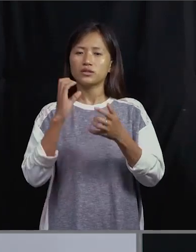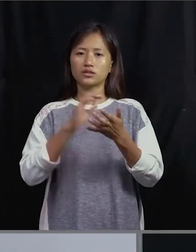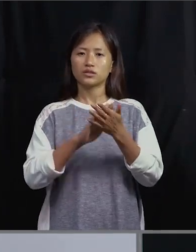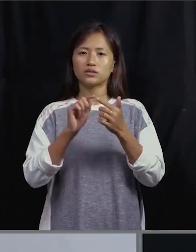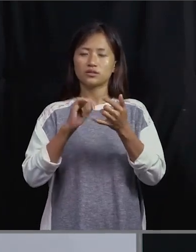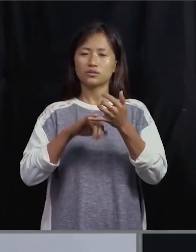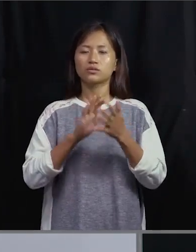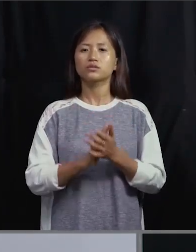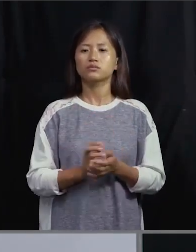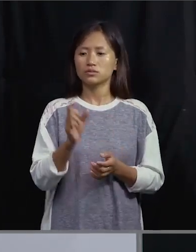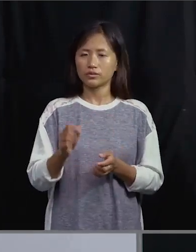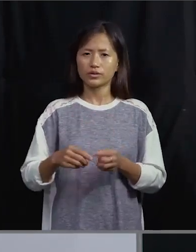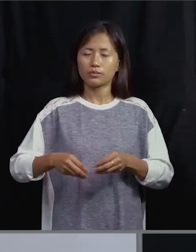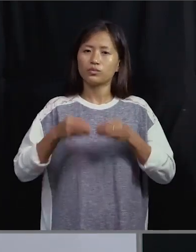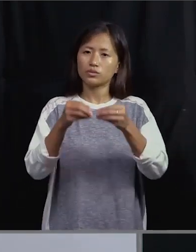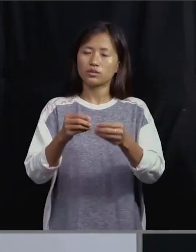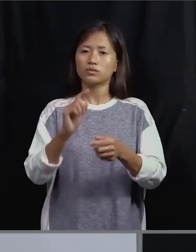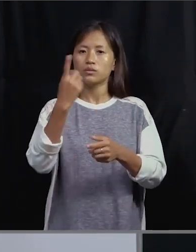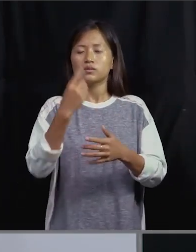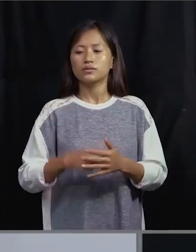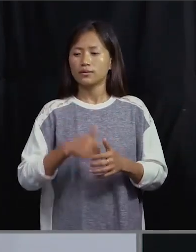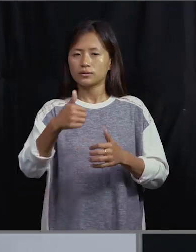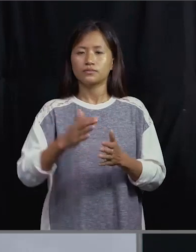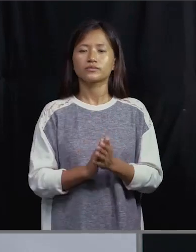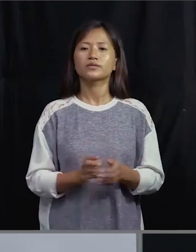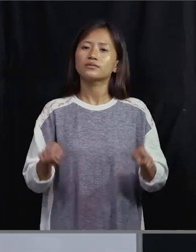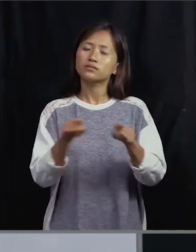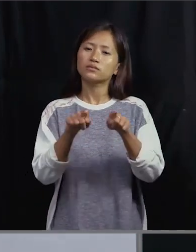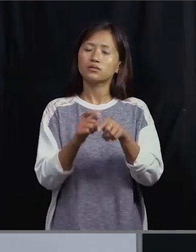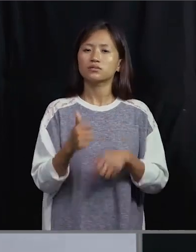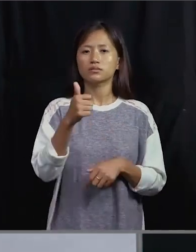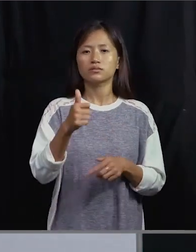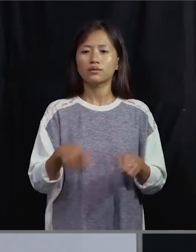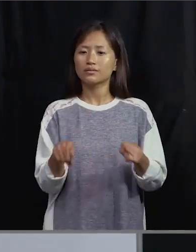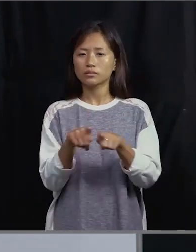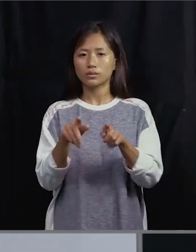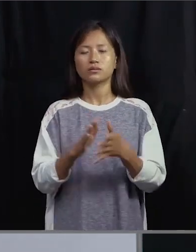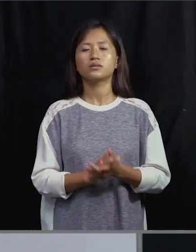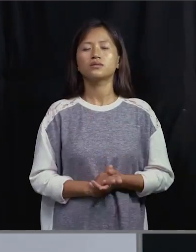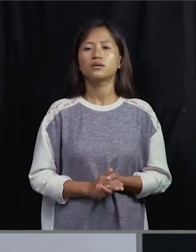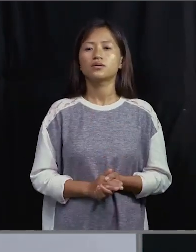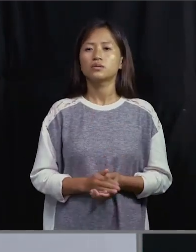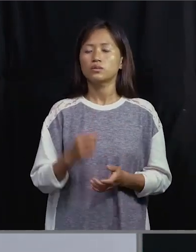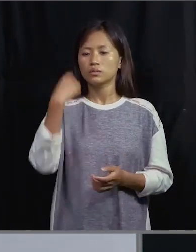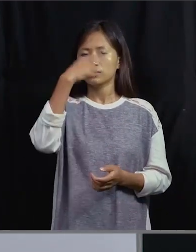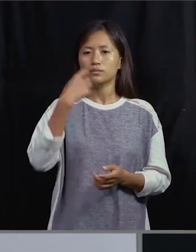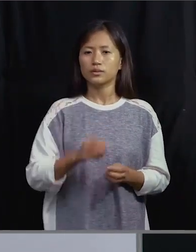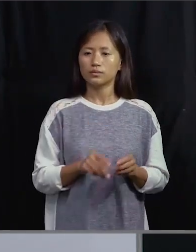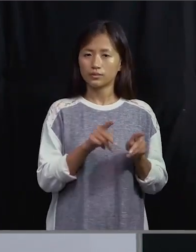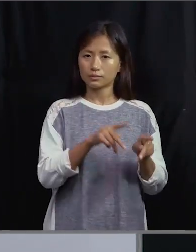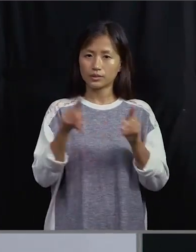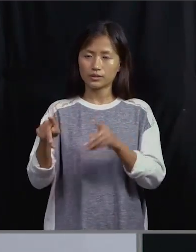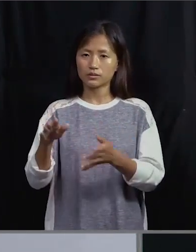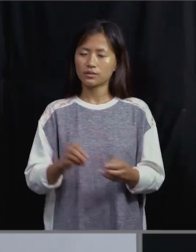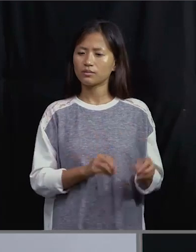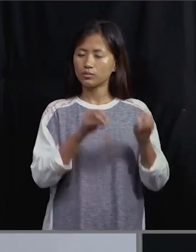substitutes or not. That happens even in goods as well. There are some goods which can be replaced by another good.